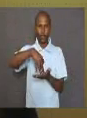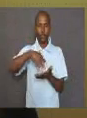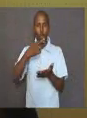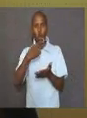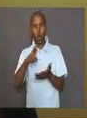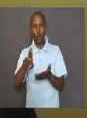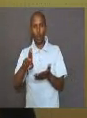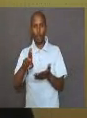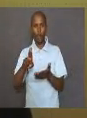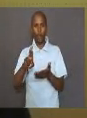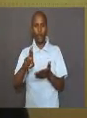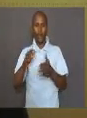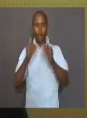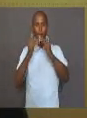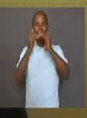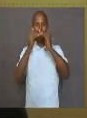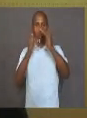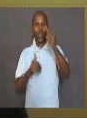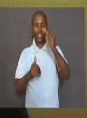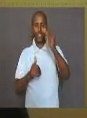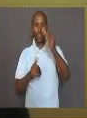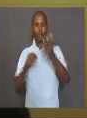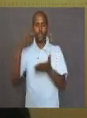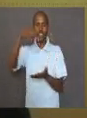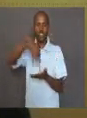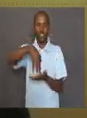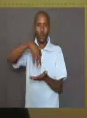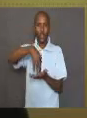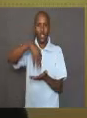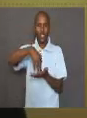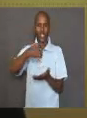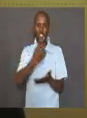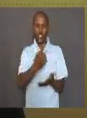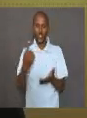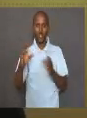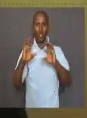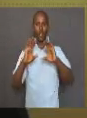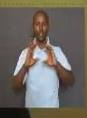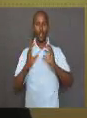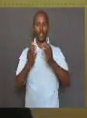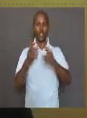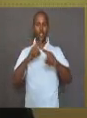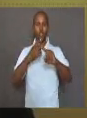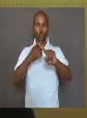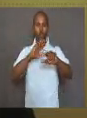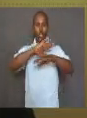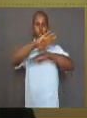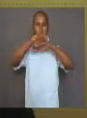Or by subtracting the frequency of each class from the total.